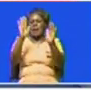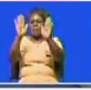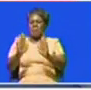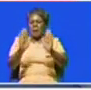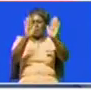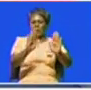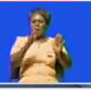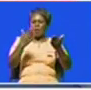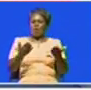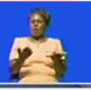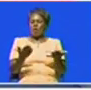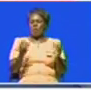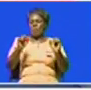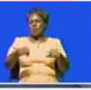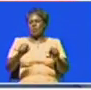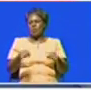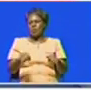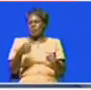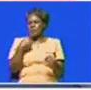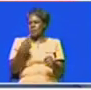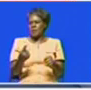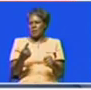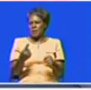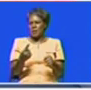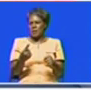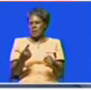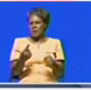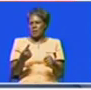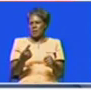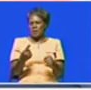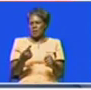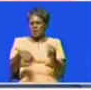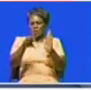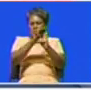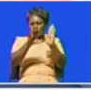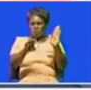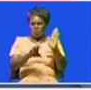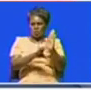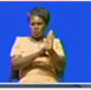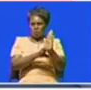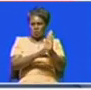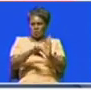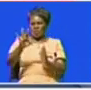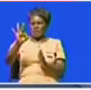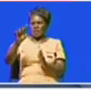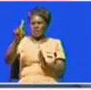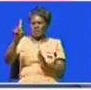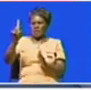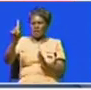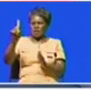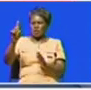or is there a possibility to, say, move this to what we have constitutionally until the 31st of